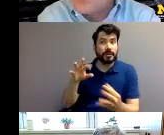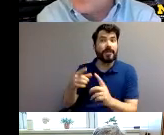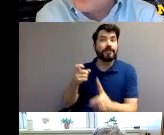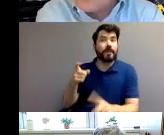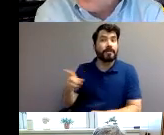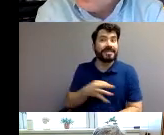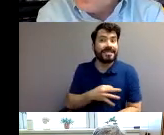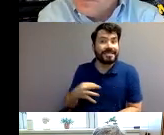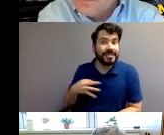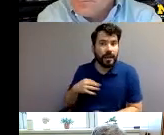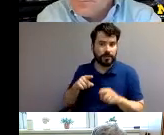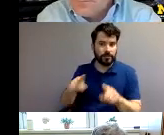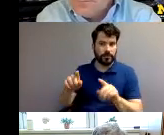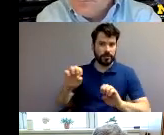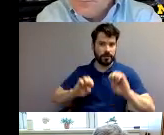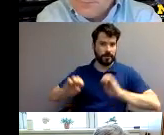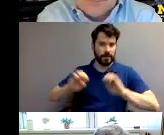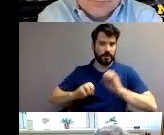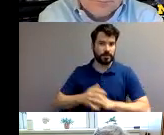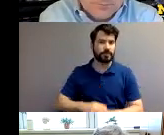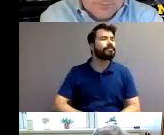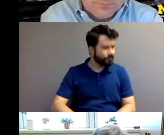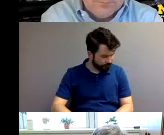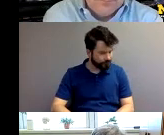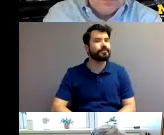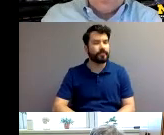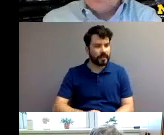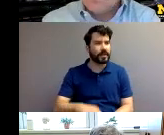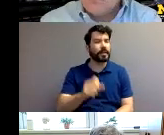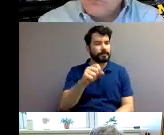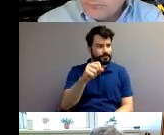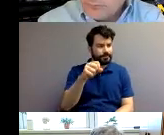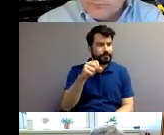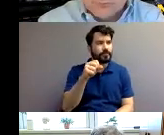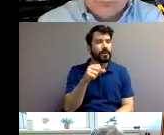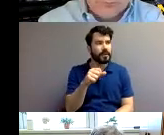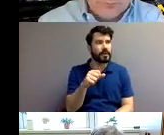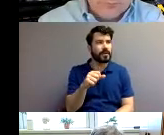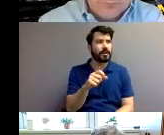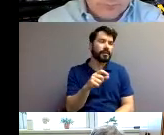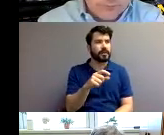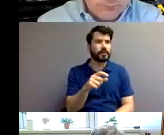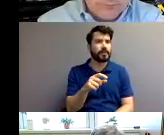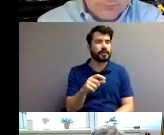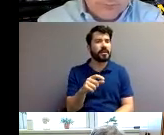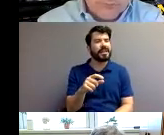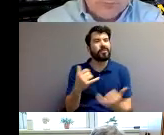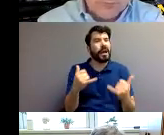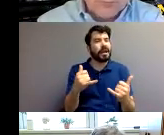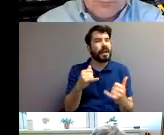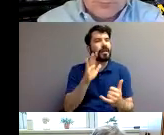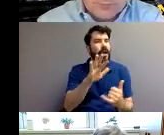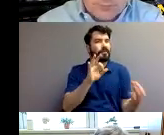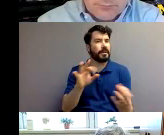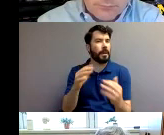evaluation process? Yes, and it's done on a level that's more limited than we would like right now. But we